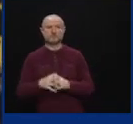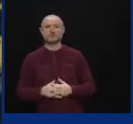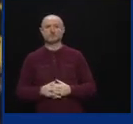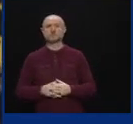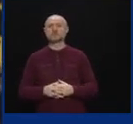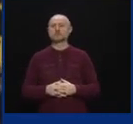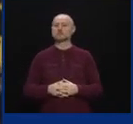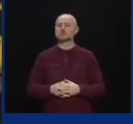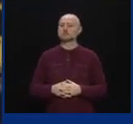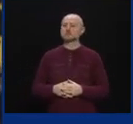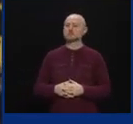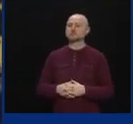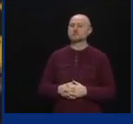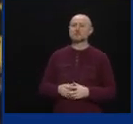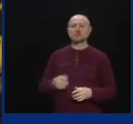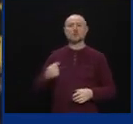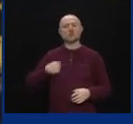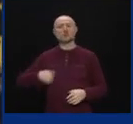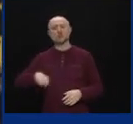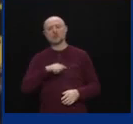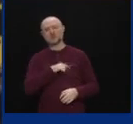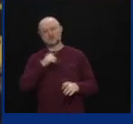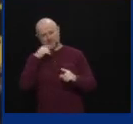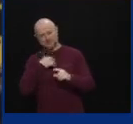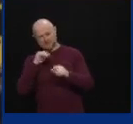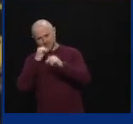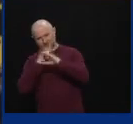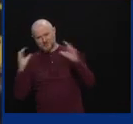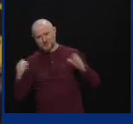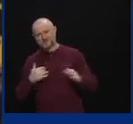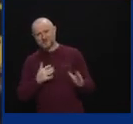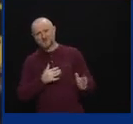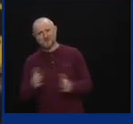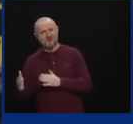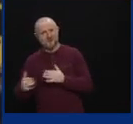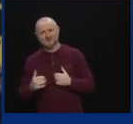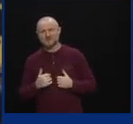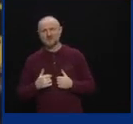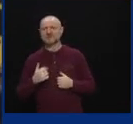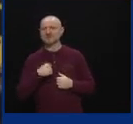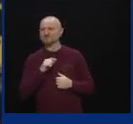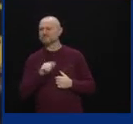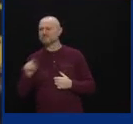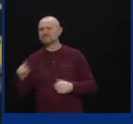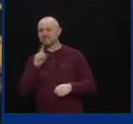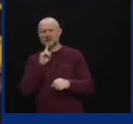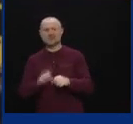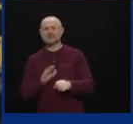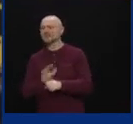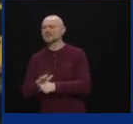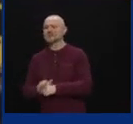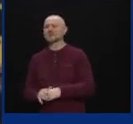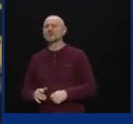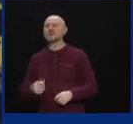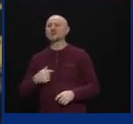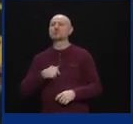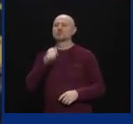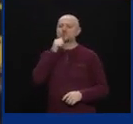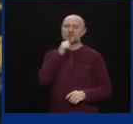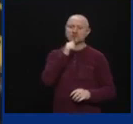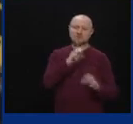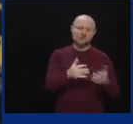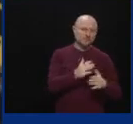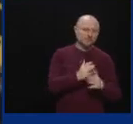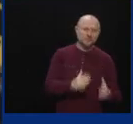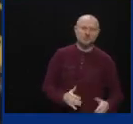So we put out a vision, we have a roadmap, we have the individuals committed to making it happen, we find our private sector partners, we find the